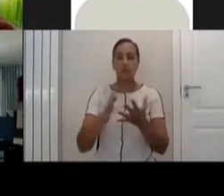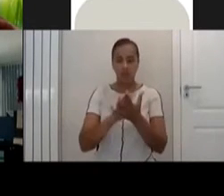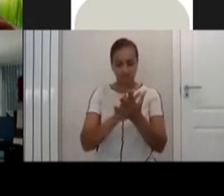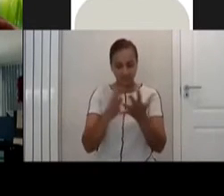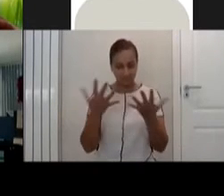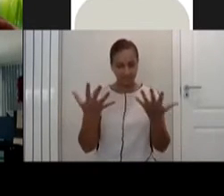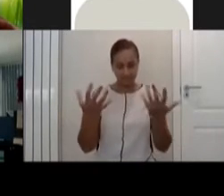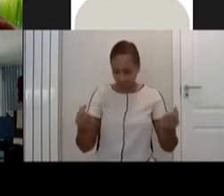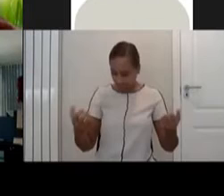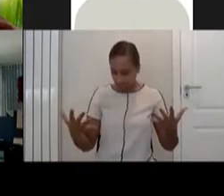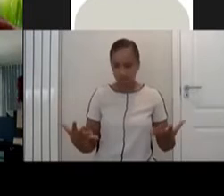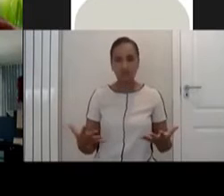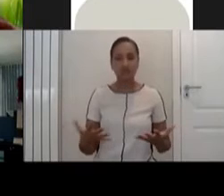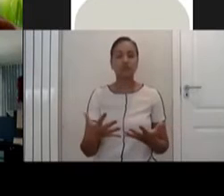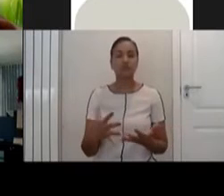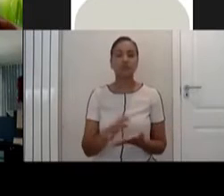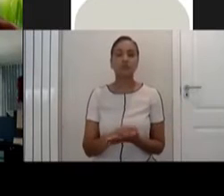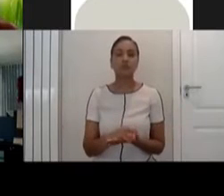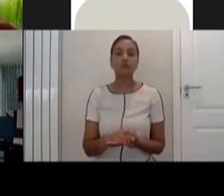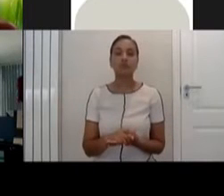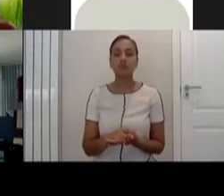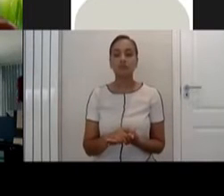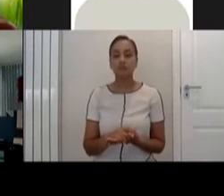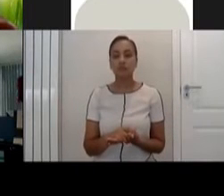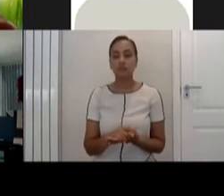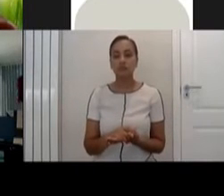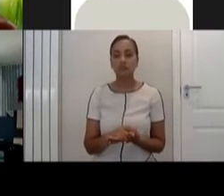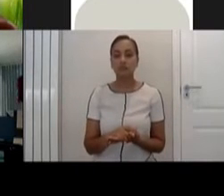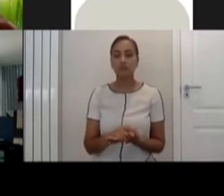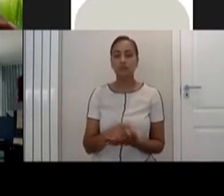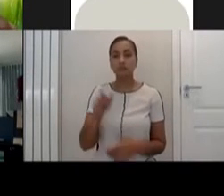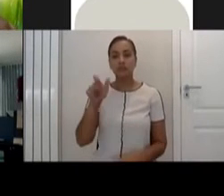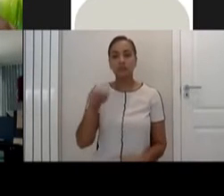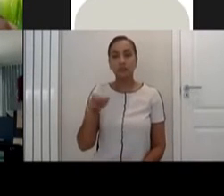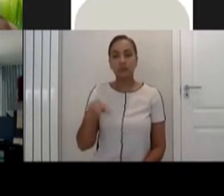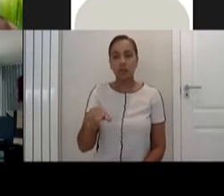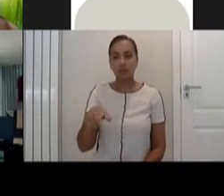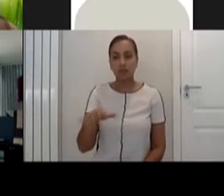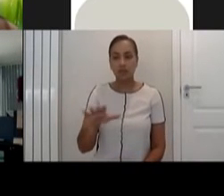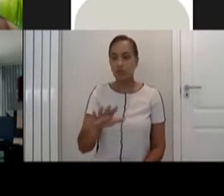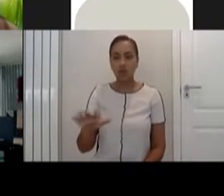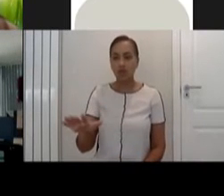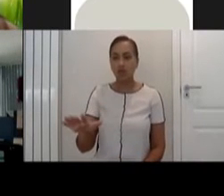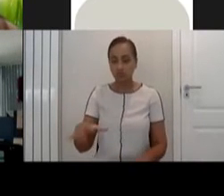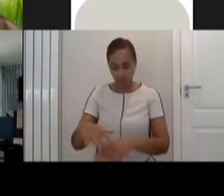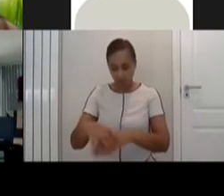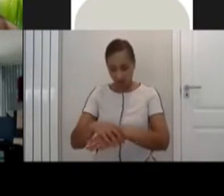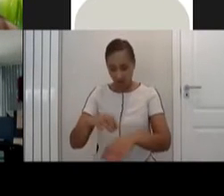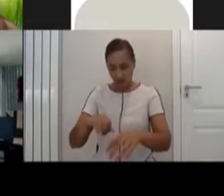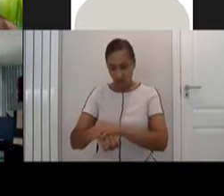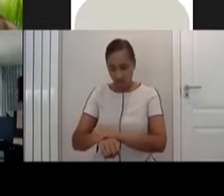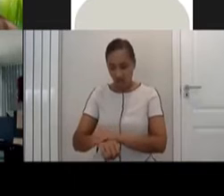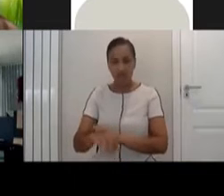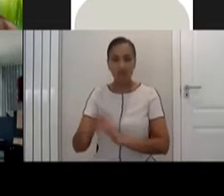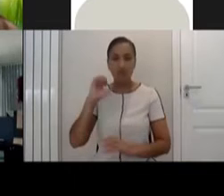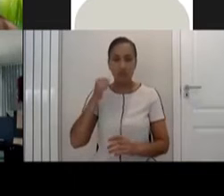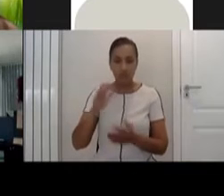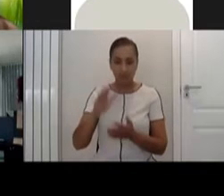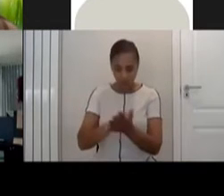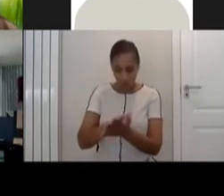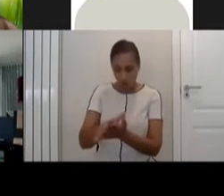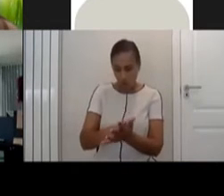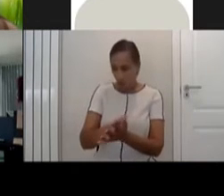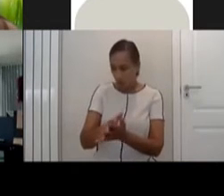And you know, people who are not wearing gloves might well be more inclined to wash or sanitize their hands